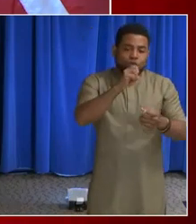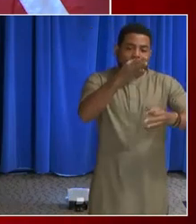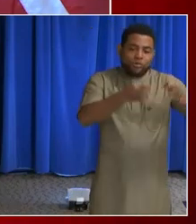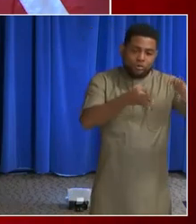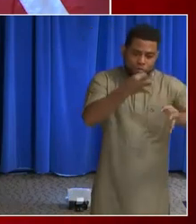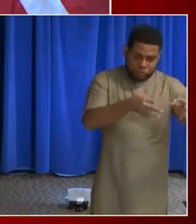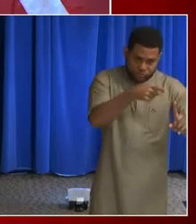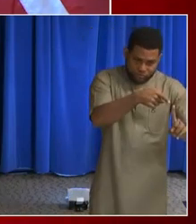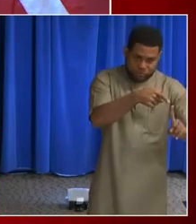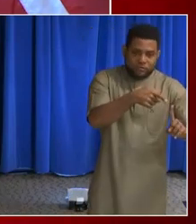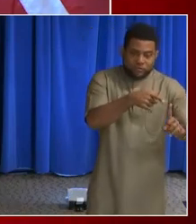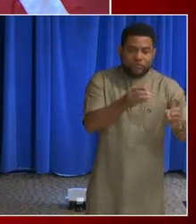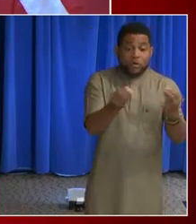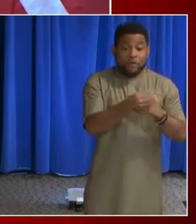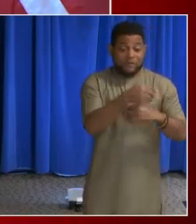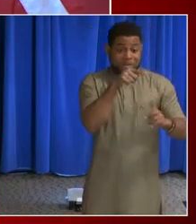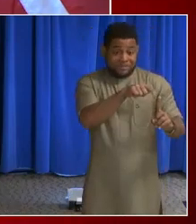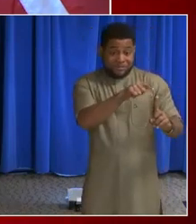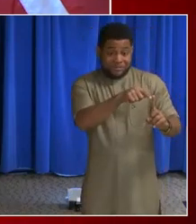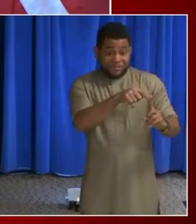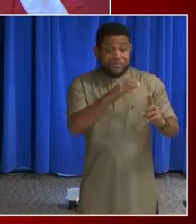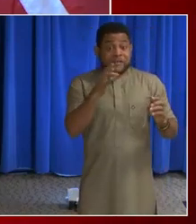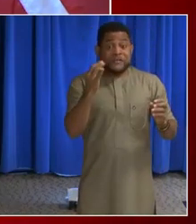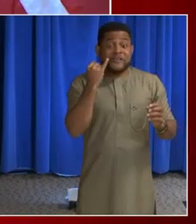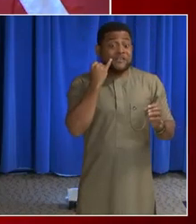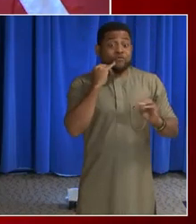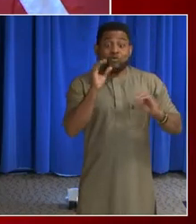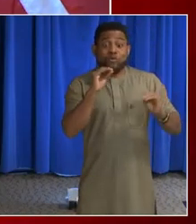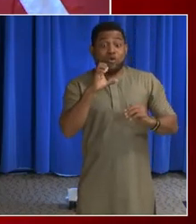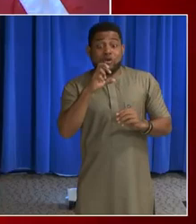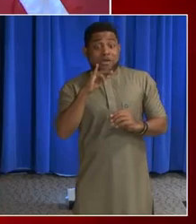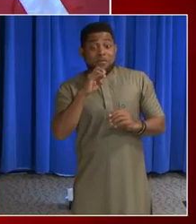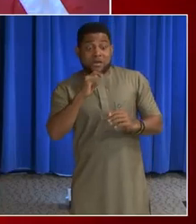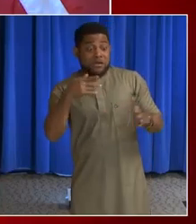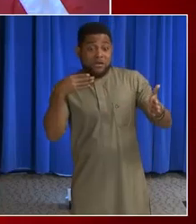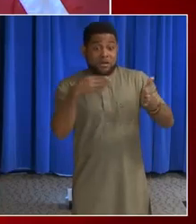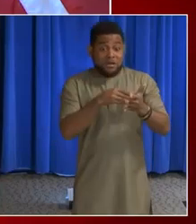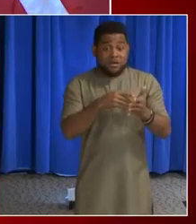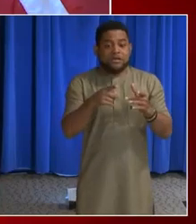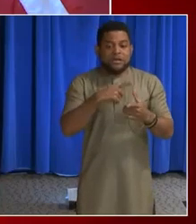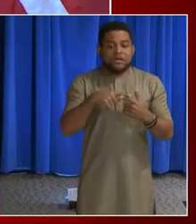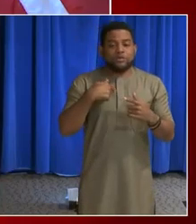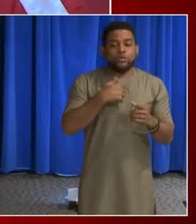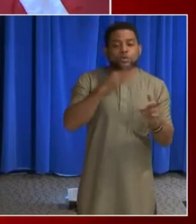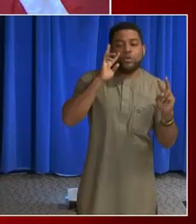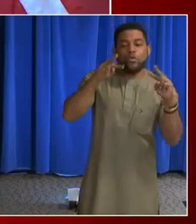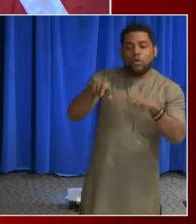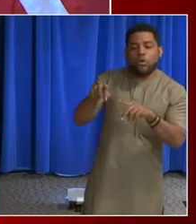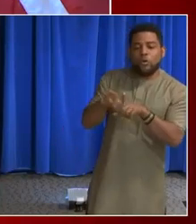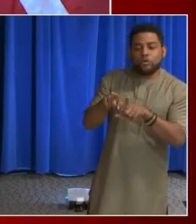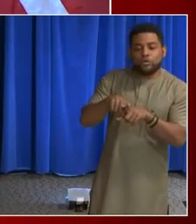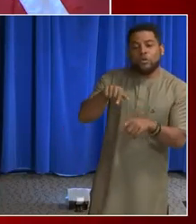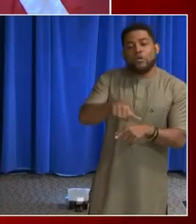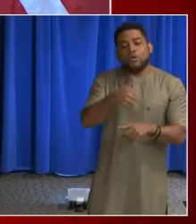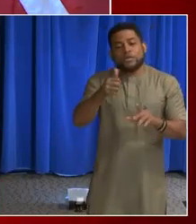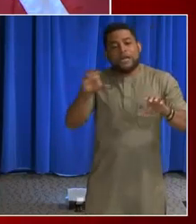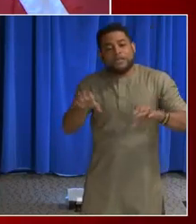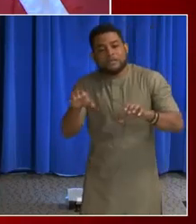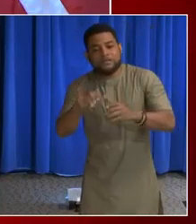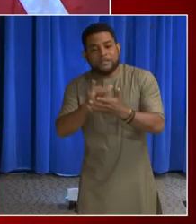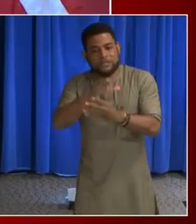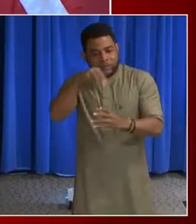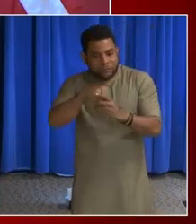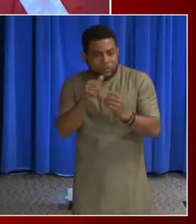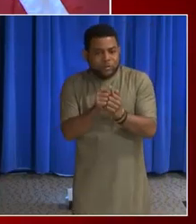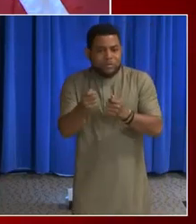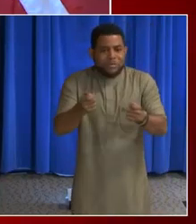any criminal prosecution in that space, then we look at, in addition to that, those other actions that are in the administrative realm, like